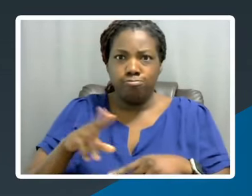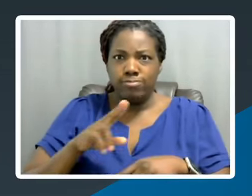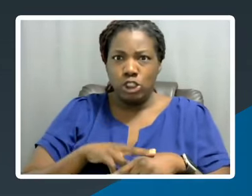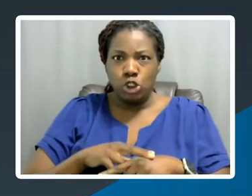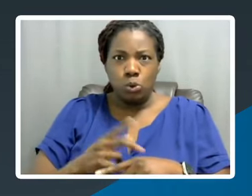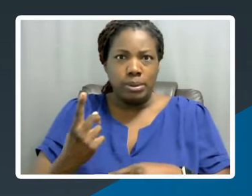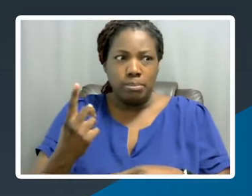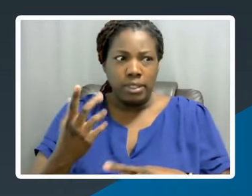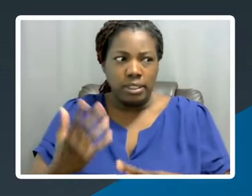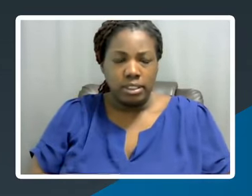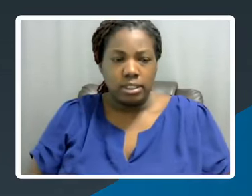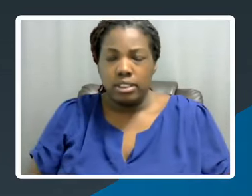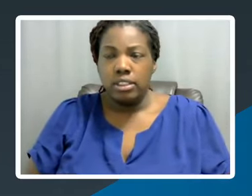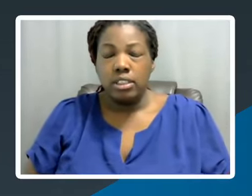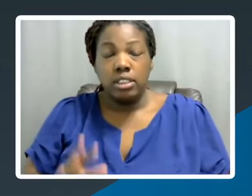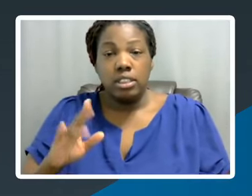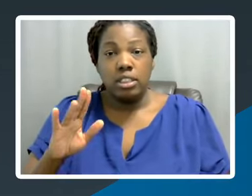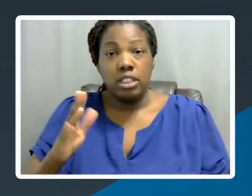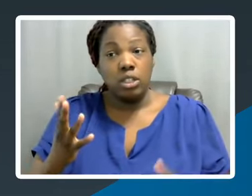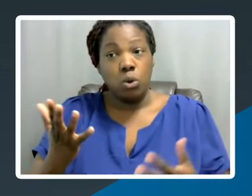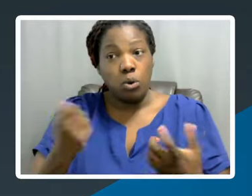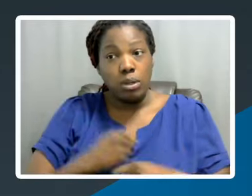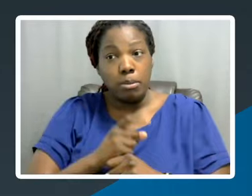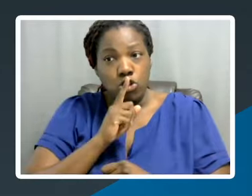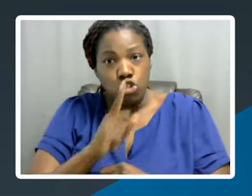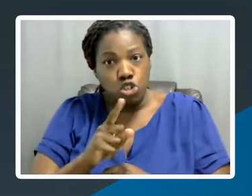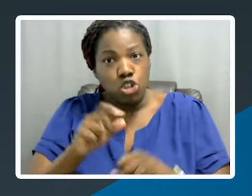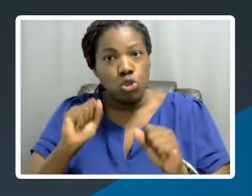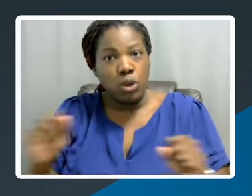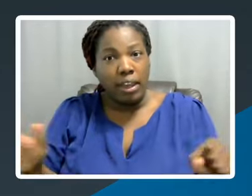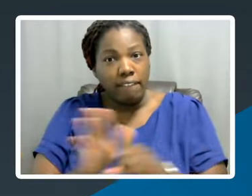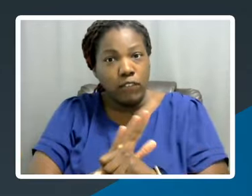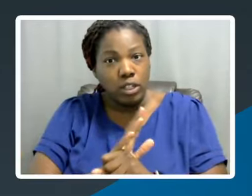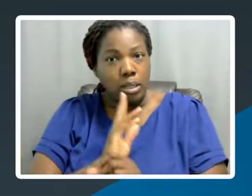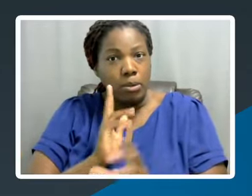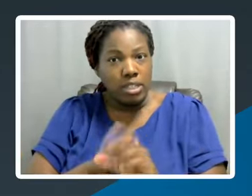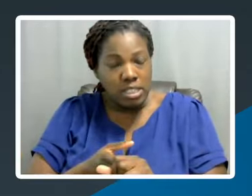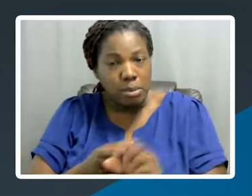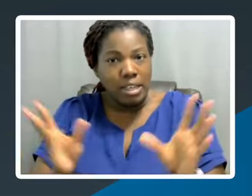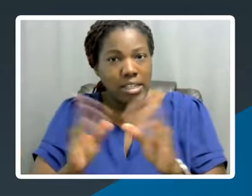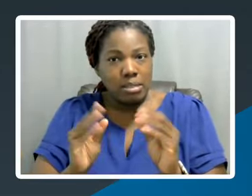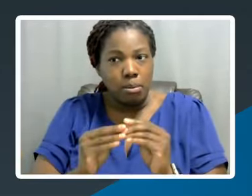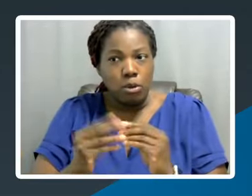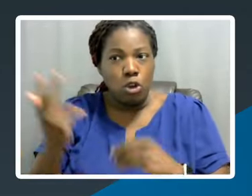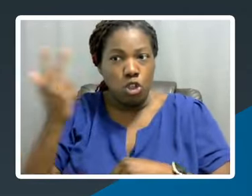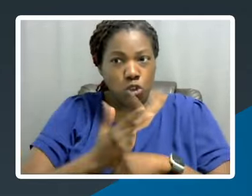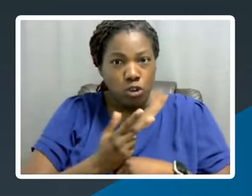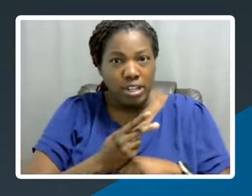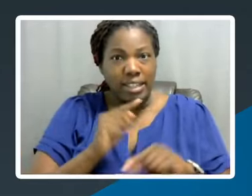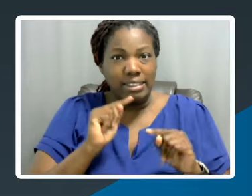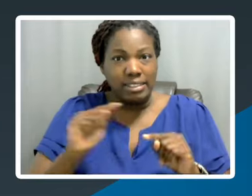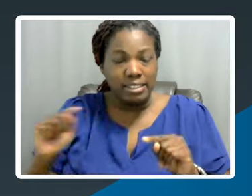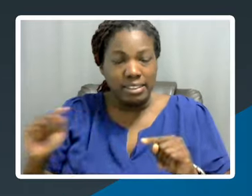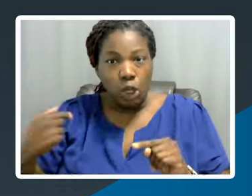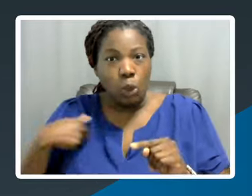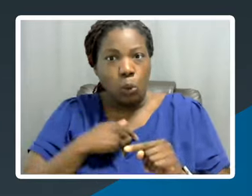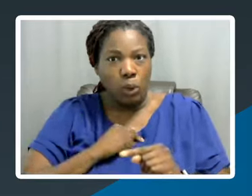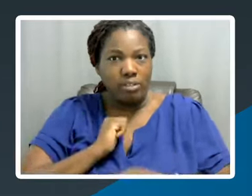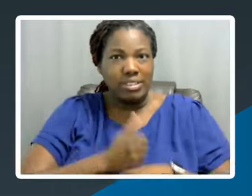We also want to make sure that you're able to fully participate in the summit over the next 3 days. So we have arranged for sign language